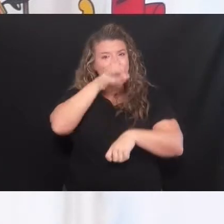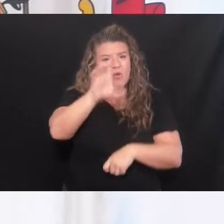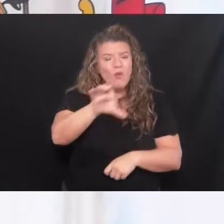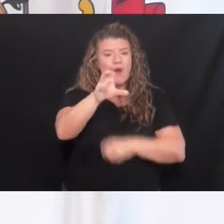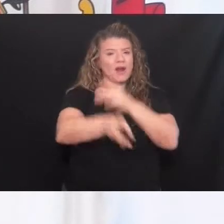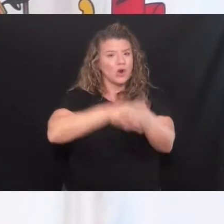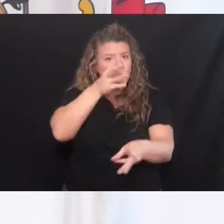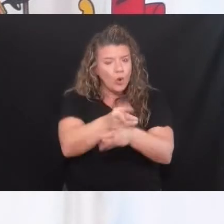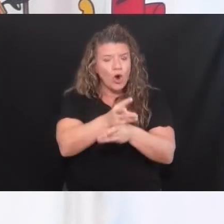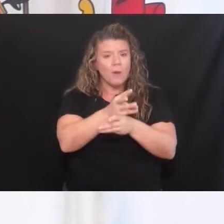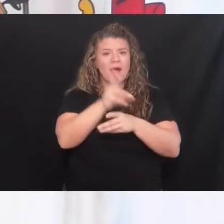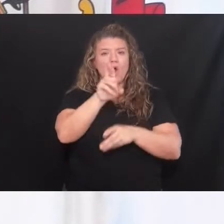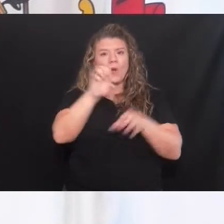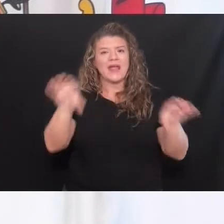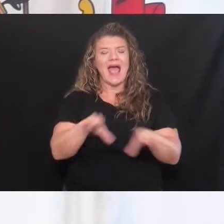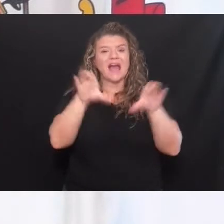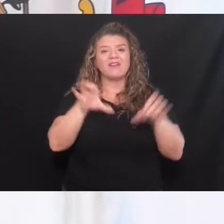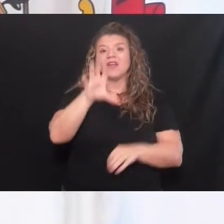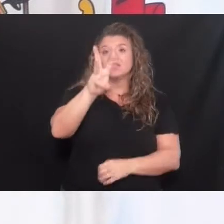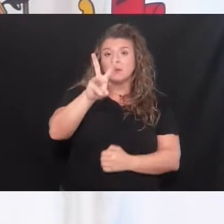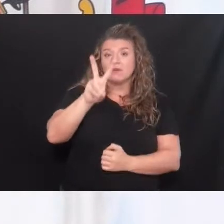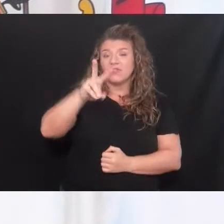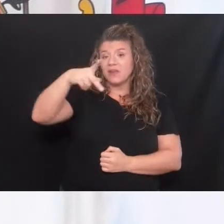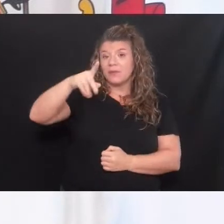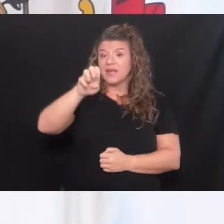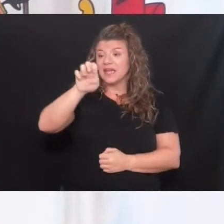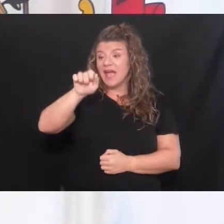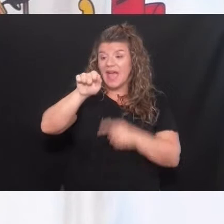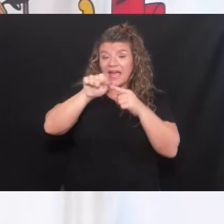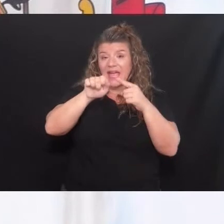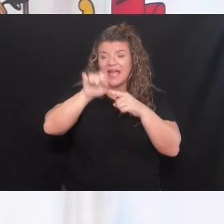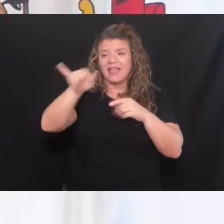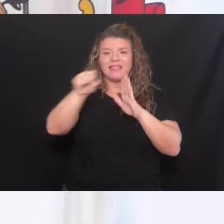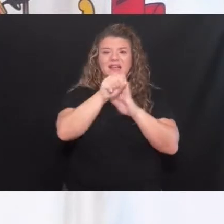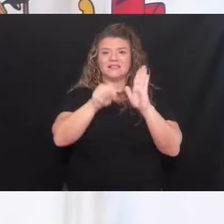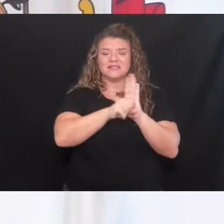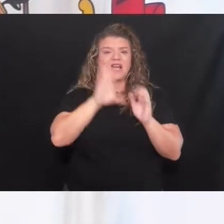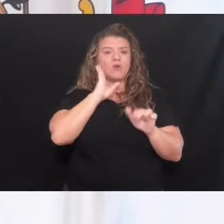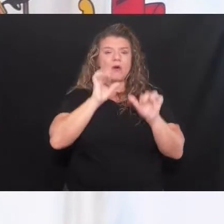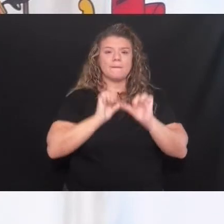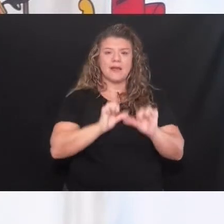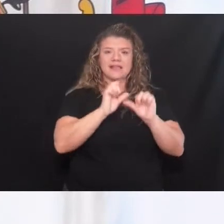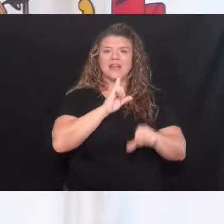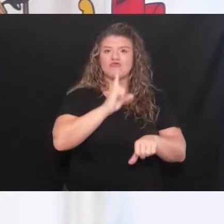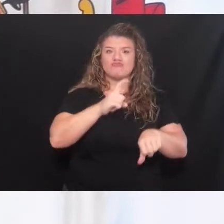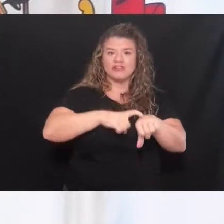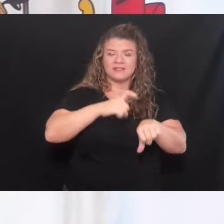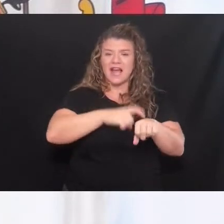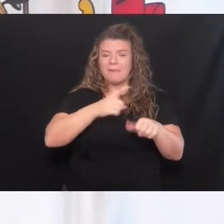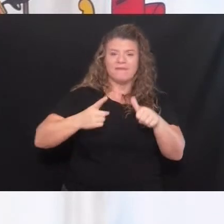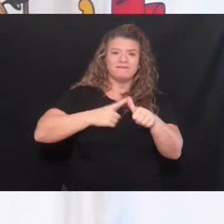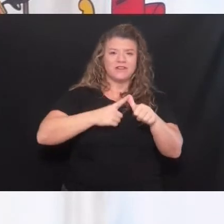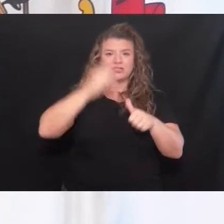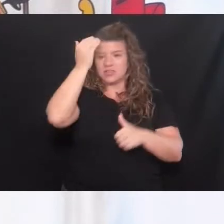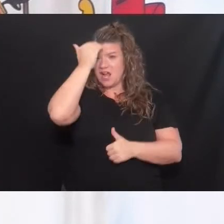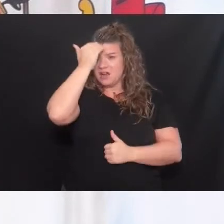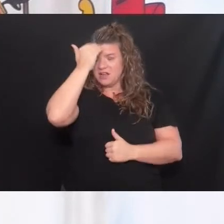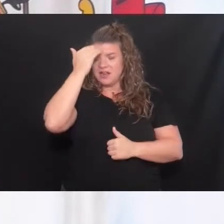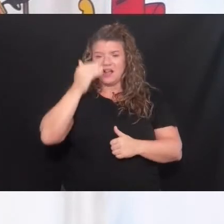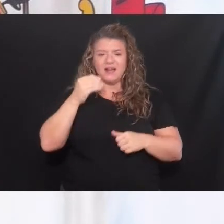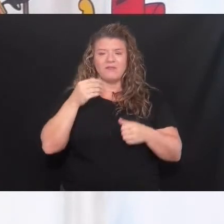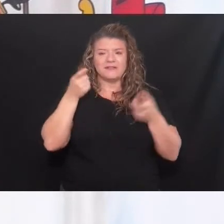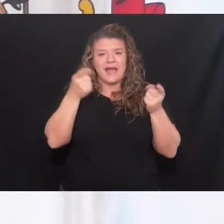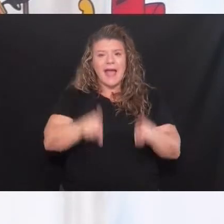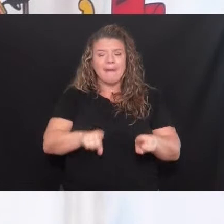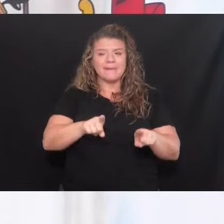By reactivating the WVPEA, the state will maintain real-time, first-hand knowledge of the status of